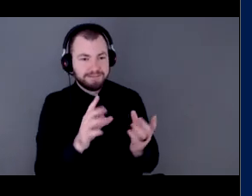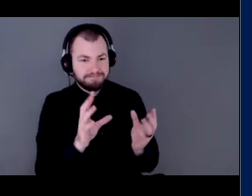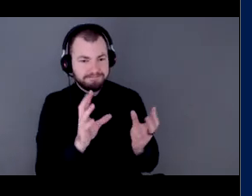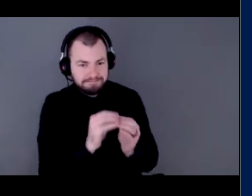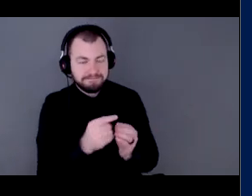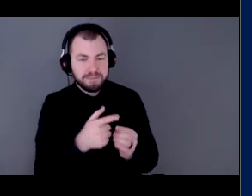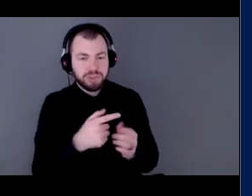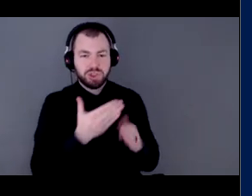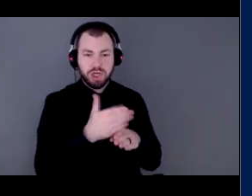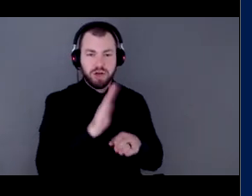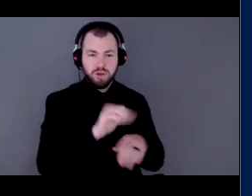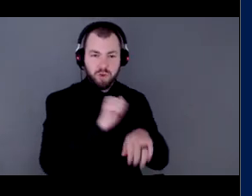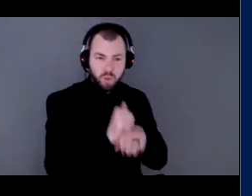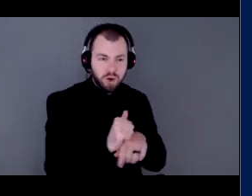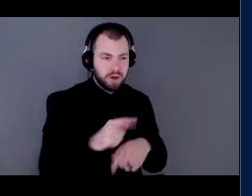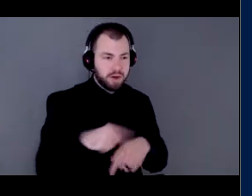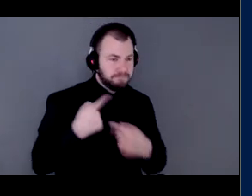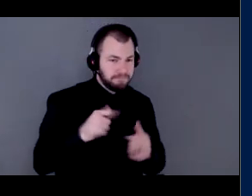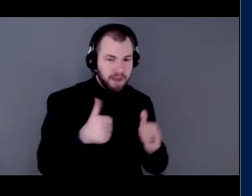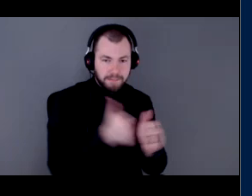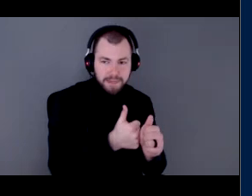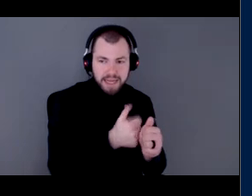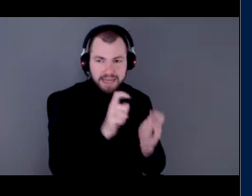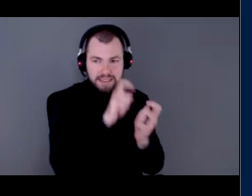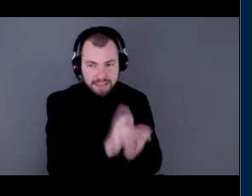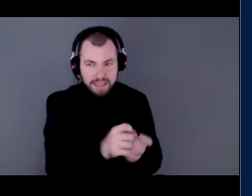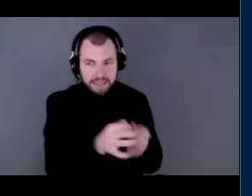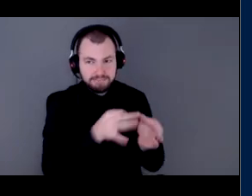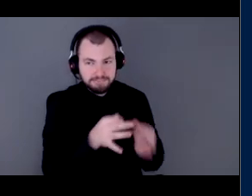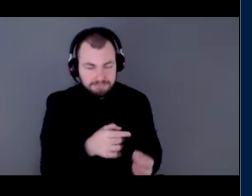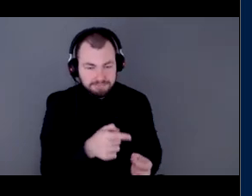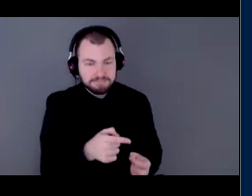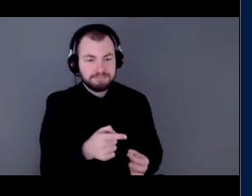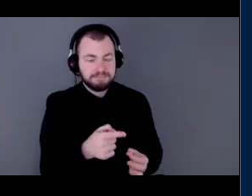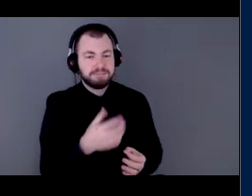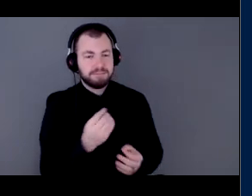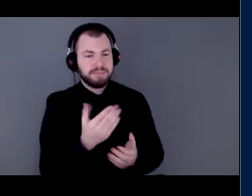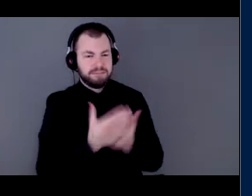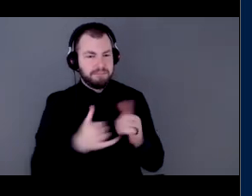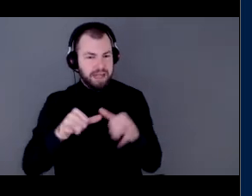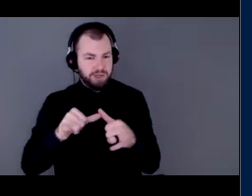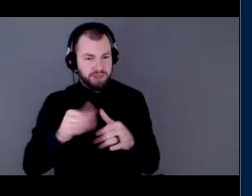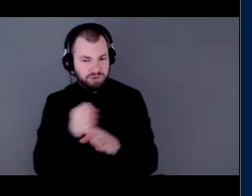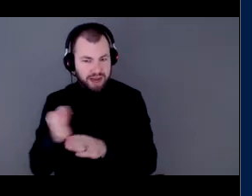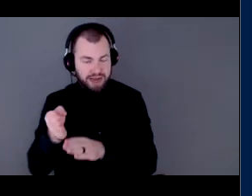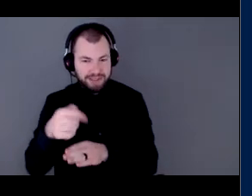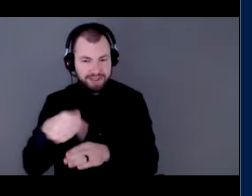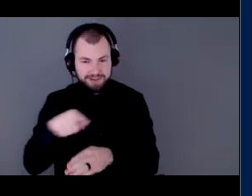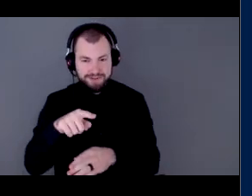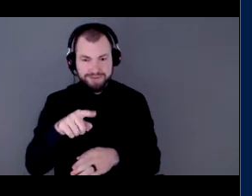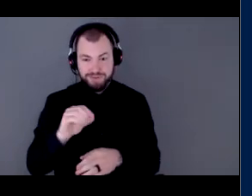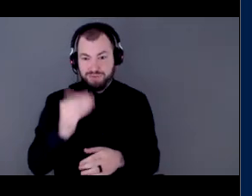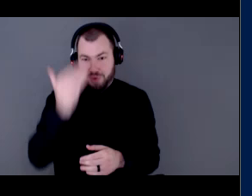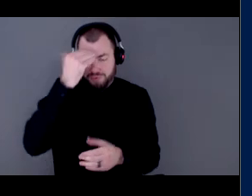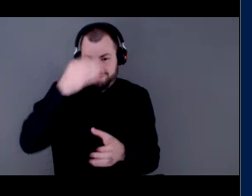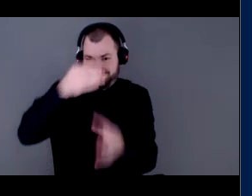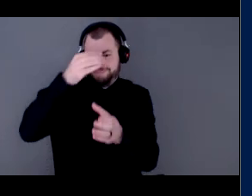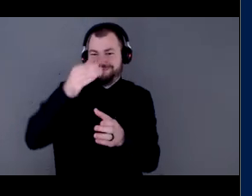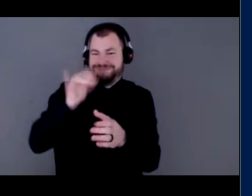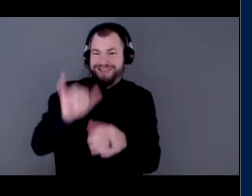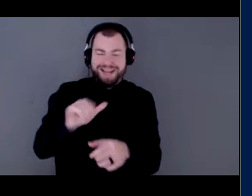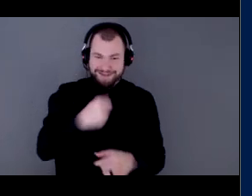and interact with each other, and also share in some engineering tracks. They do know what they're talking, not like me. So they do actually